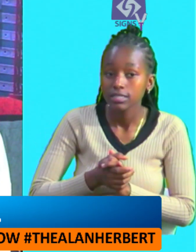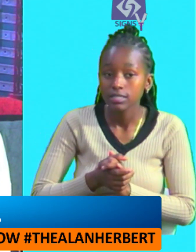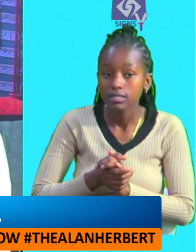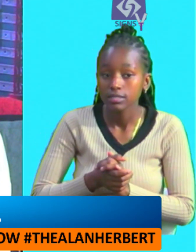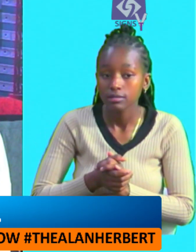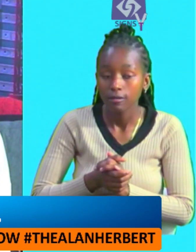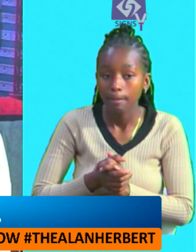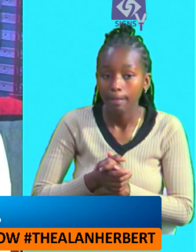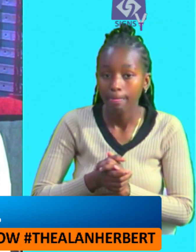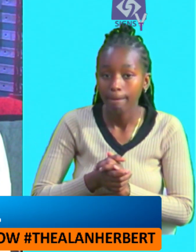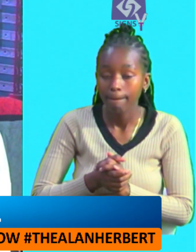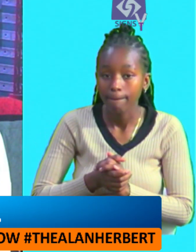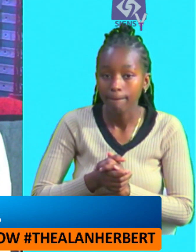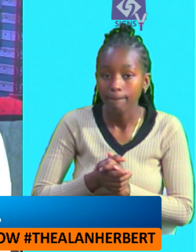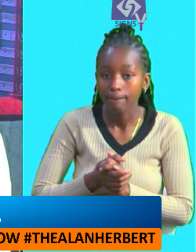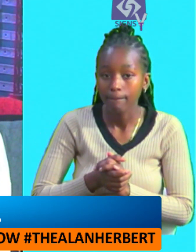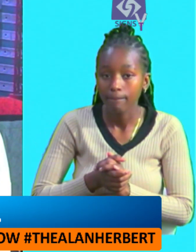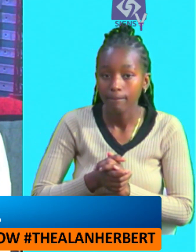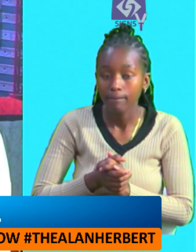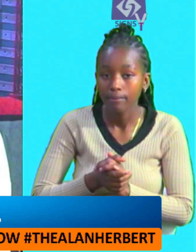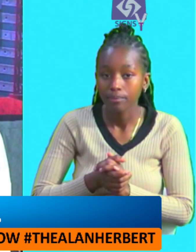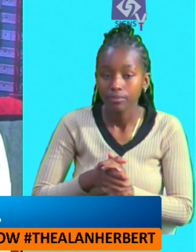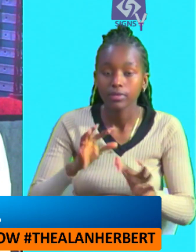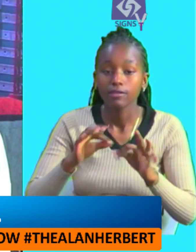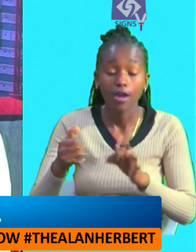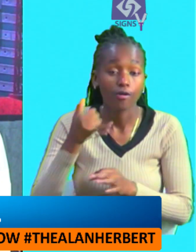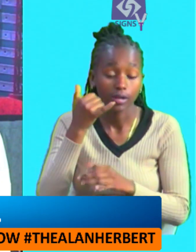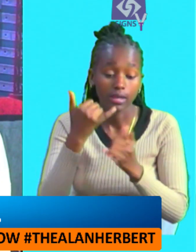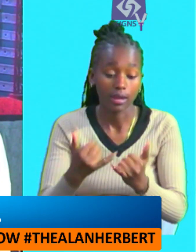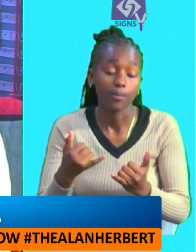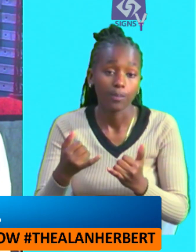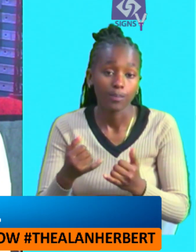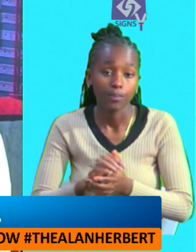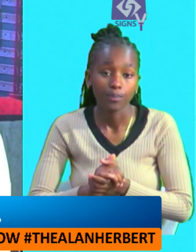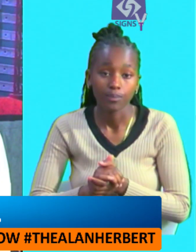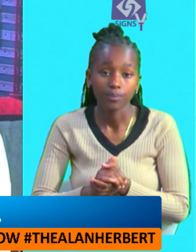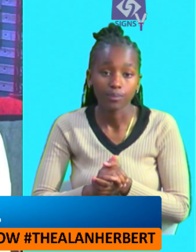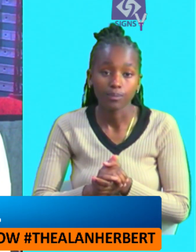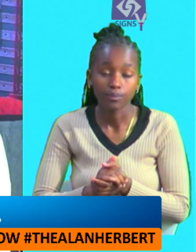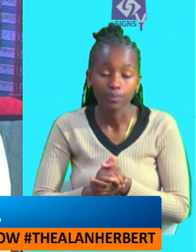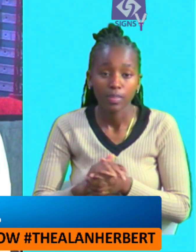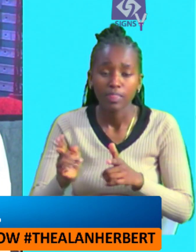world. So it is very hard for you to retract yourself from all of these aspects